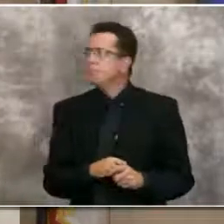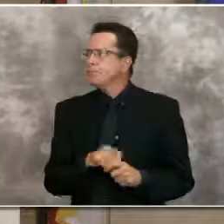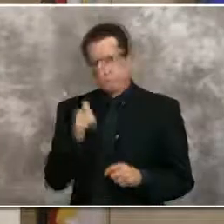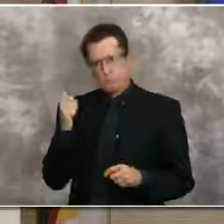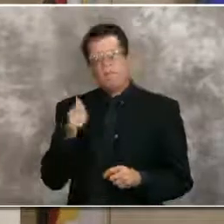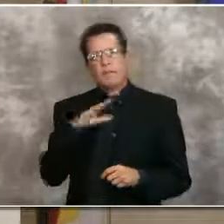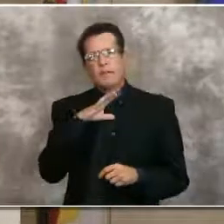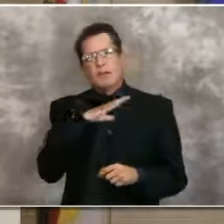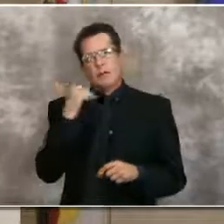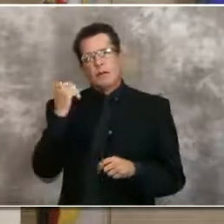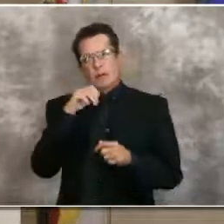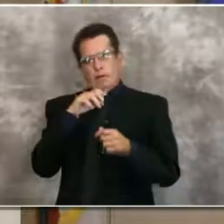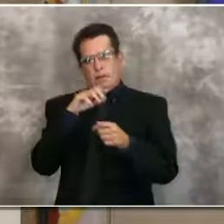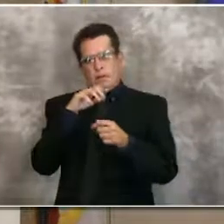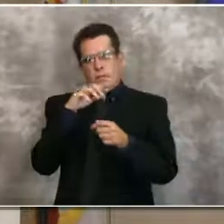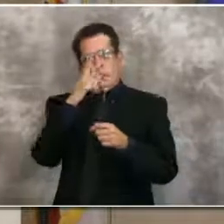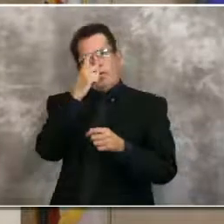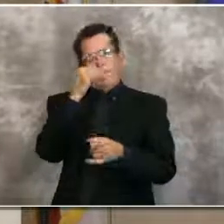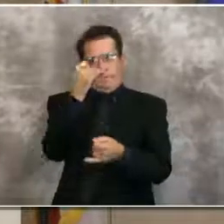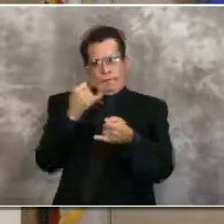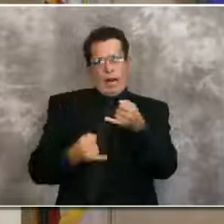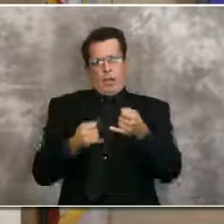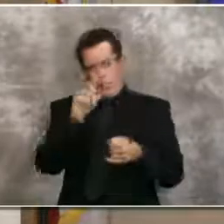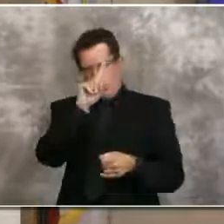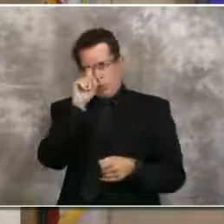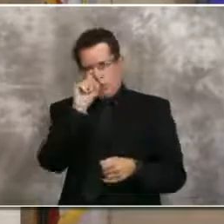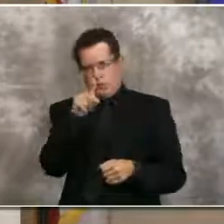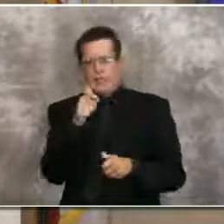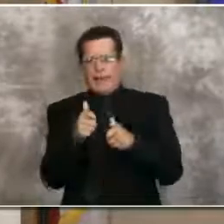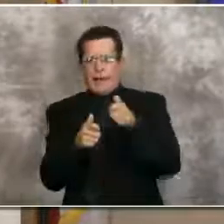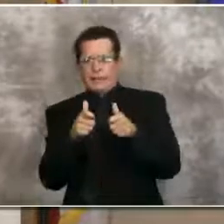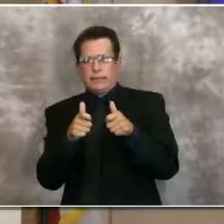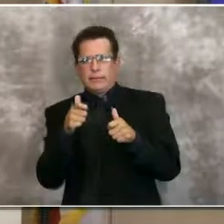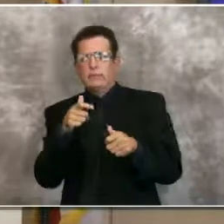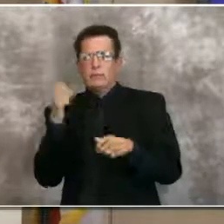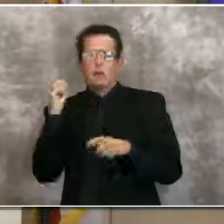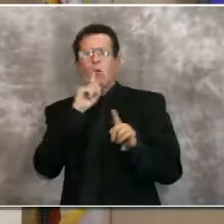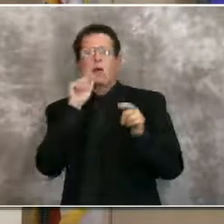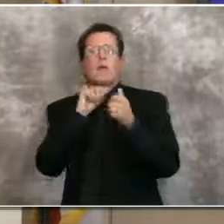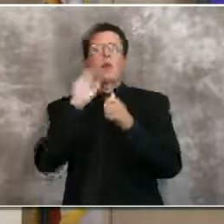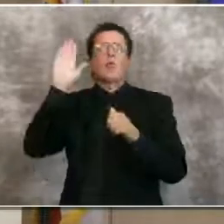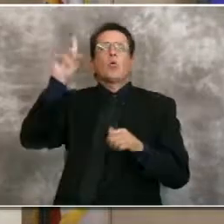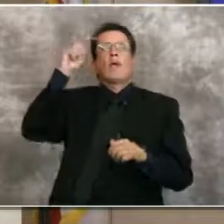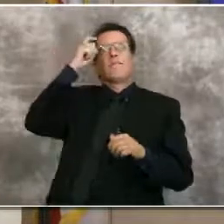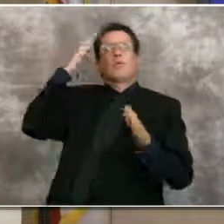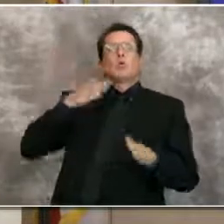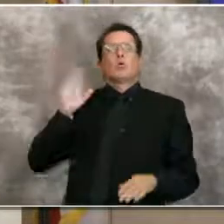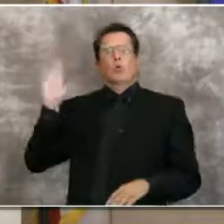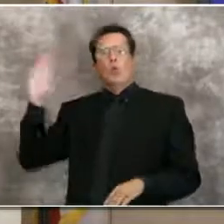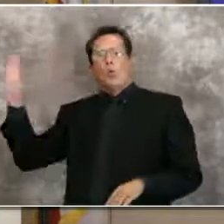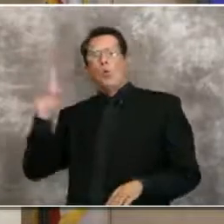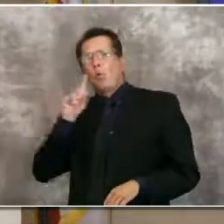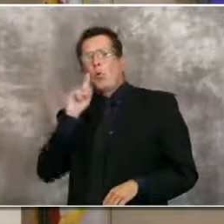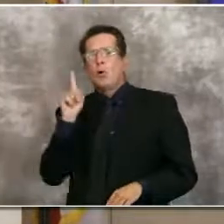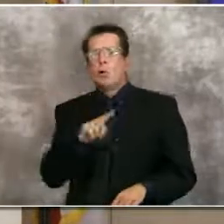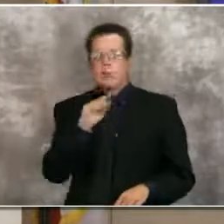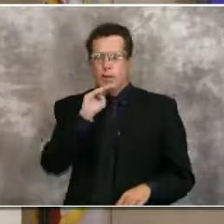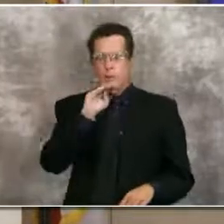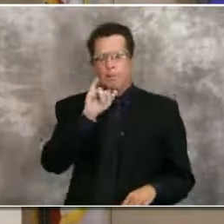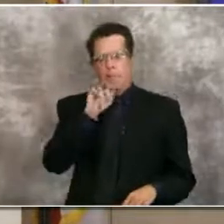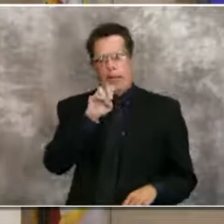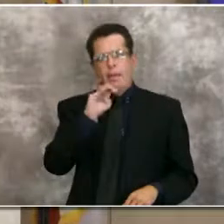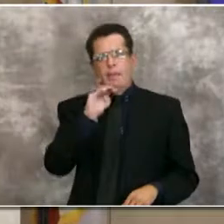We have one final question that was texted in, and this deals with the governor's order. If you want to go ahead and ask it. And this one is from Mike McKinnon